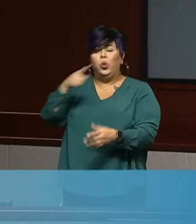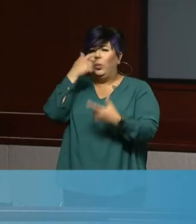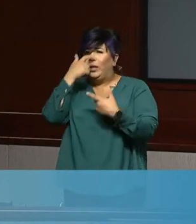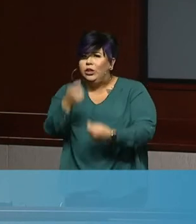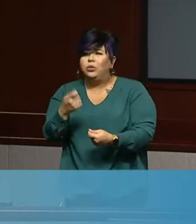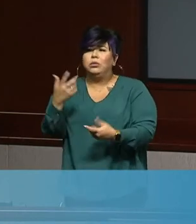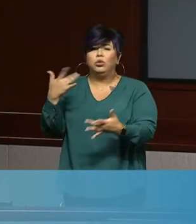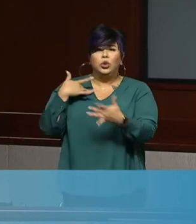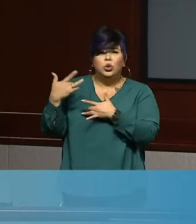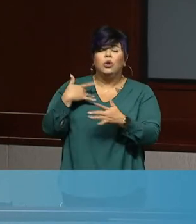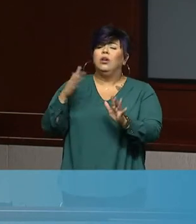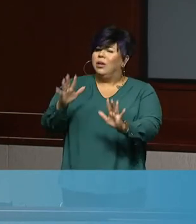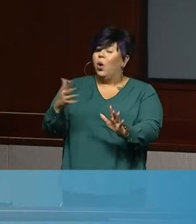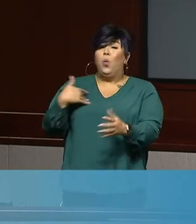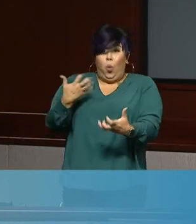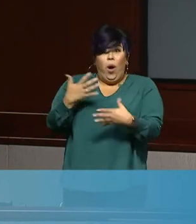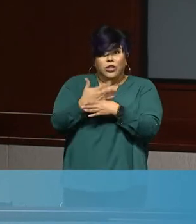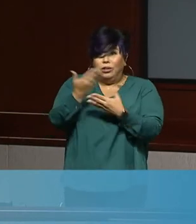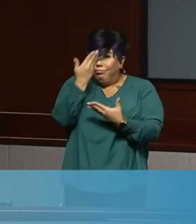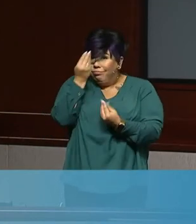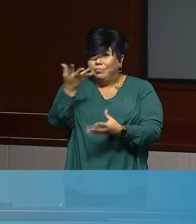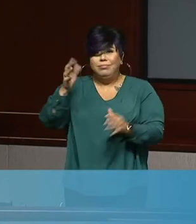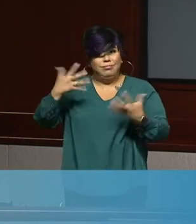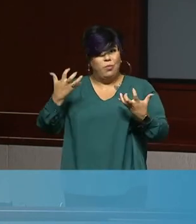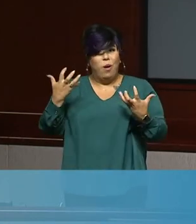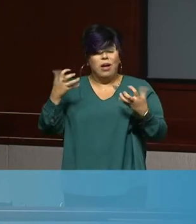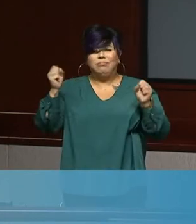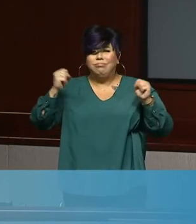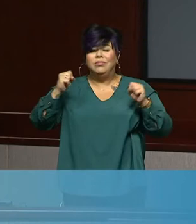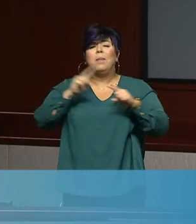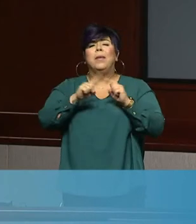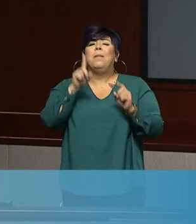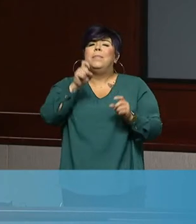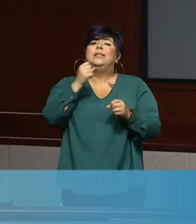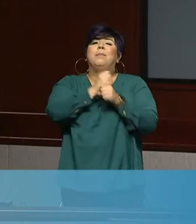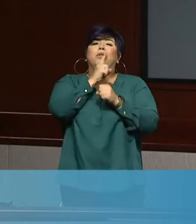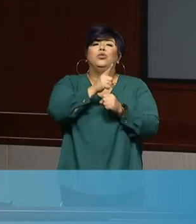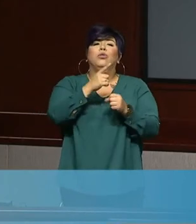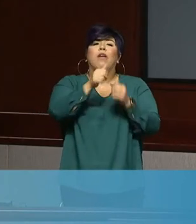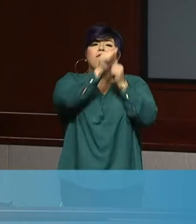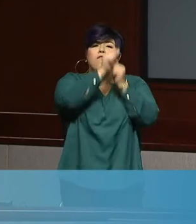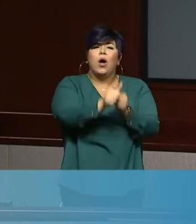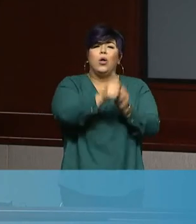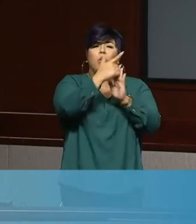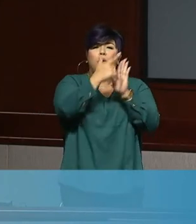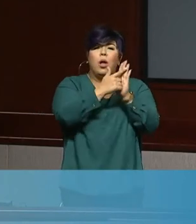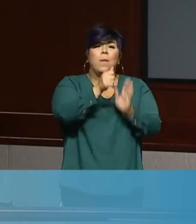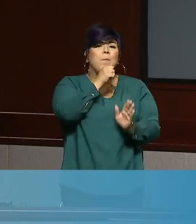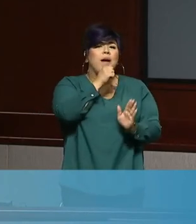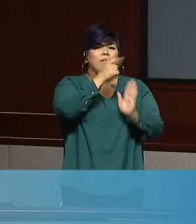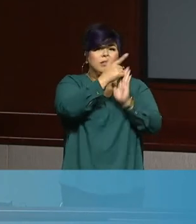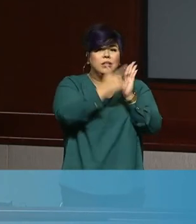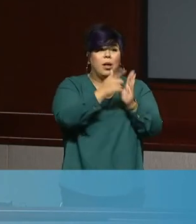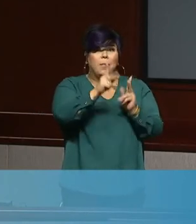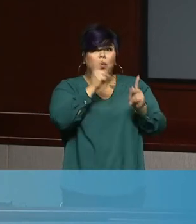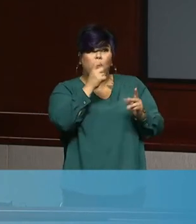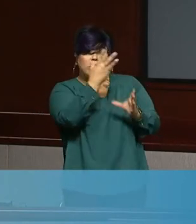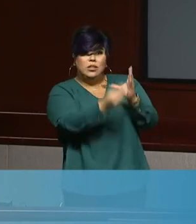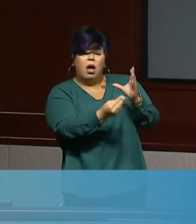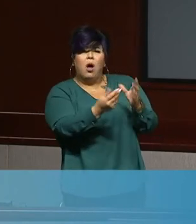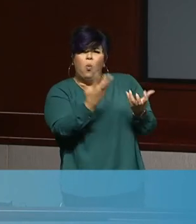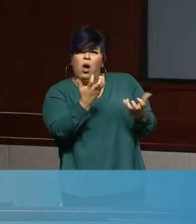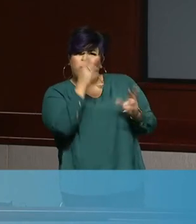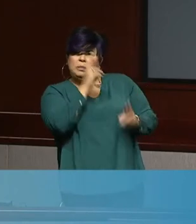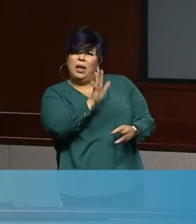in, and it is some information that we want to get out to our community, but we need to make sure that we do it in a way that protects the rights of the people who have died and the